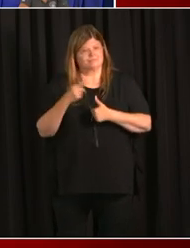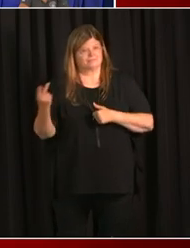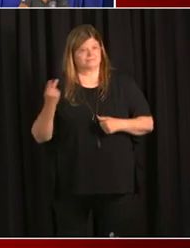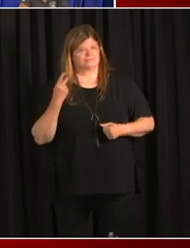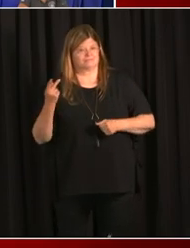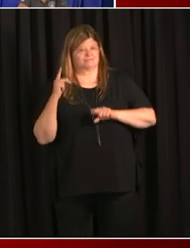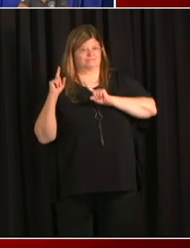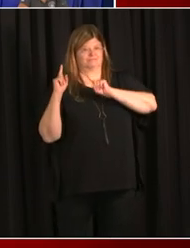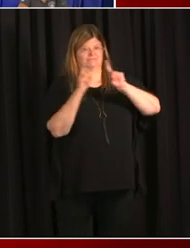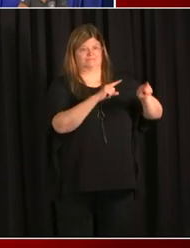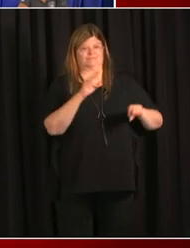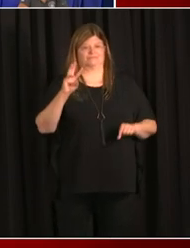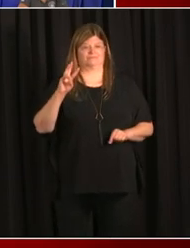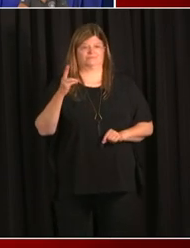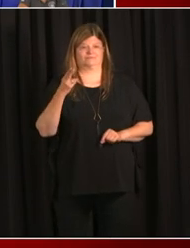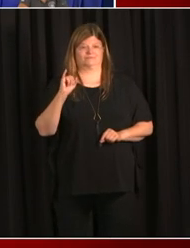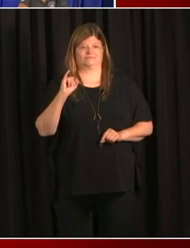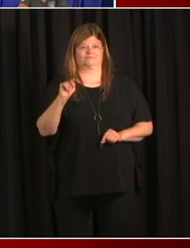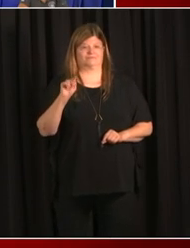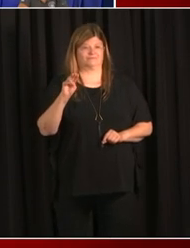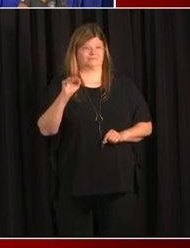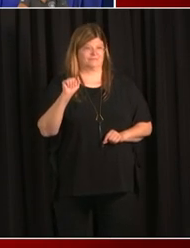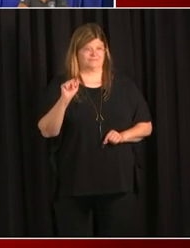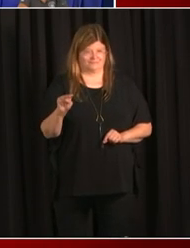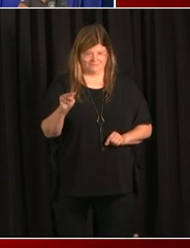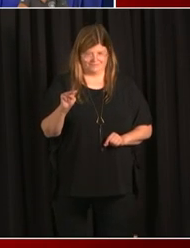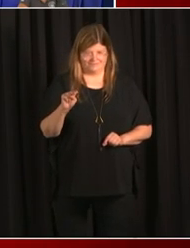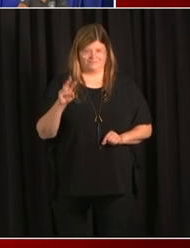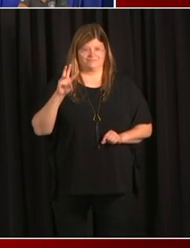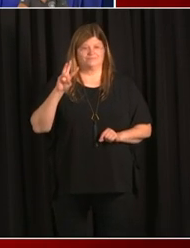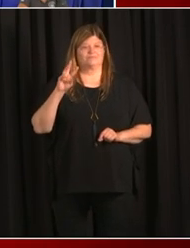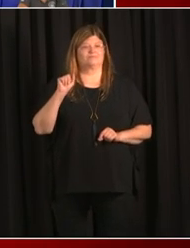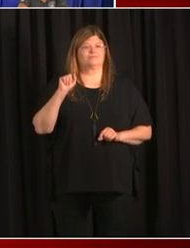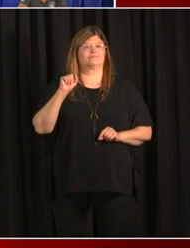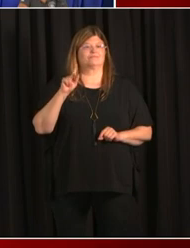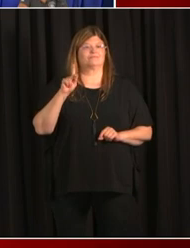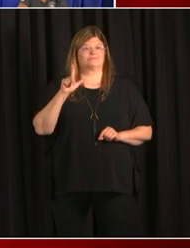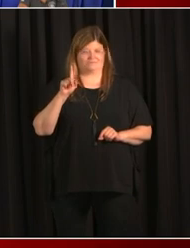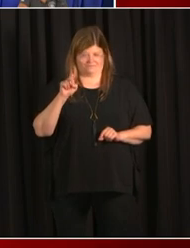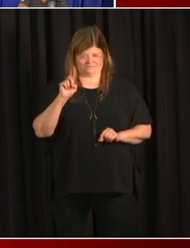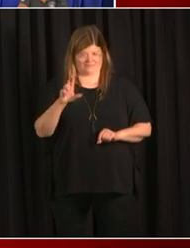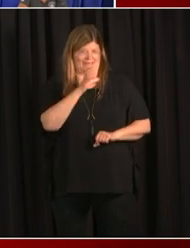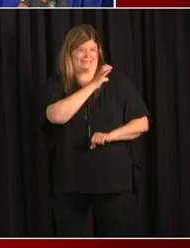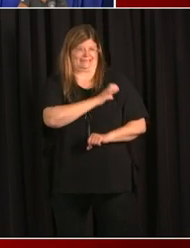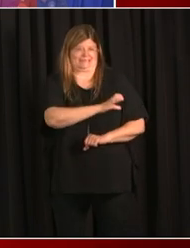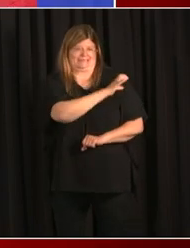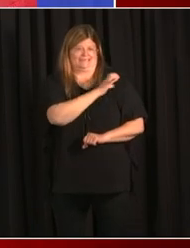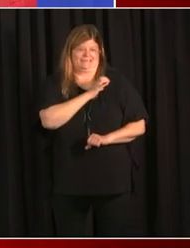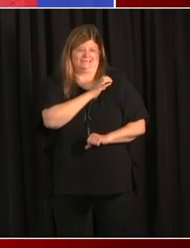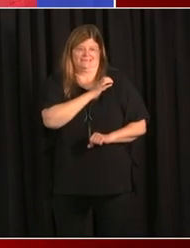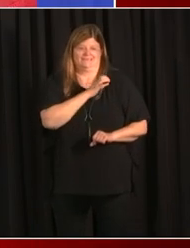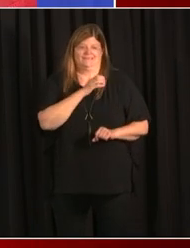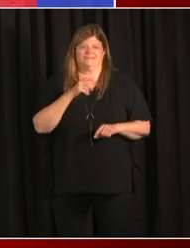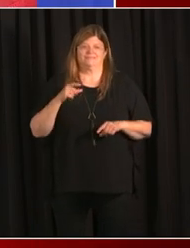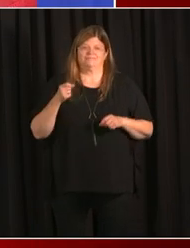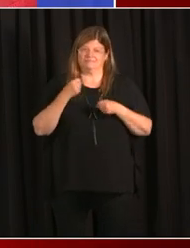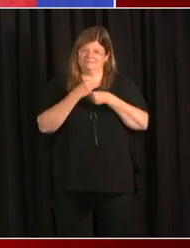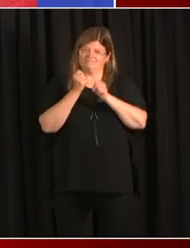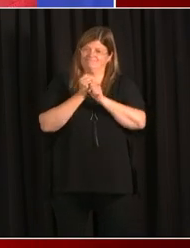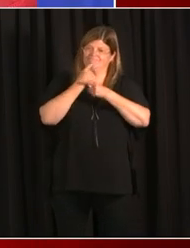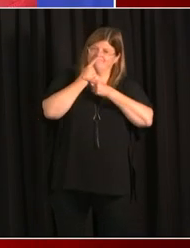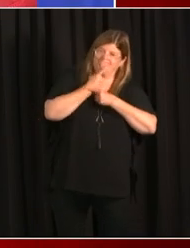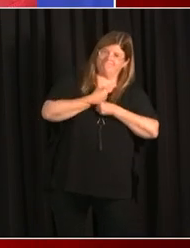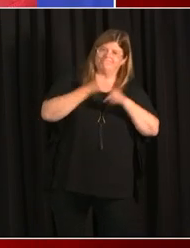Walker announcing these goals and all of the people who have worked so hard in